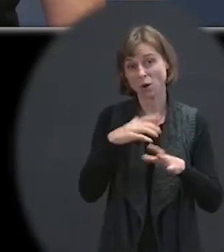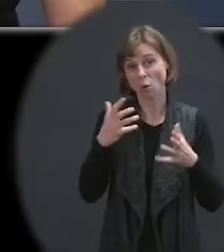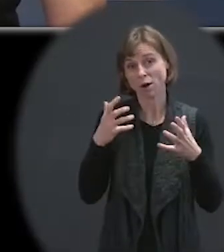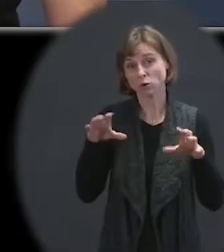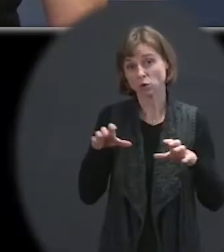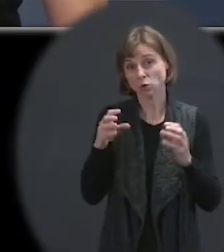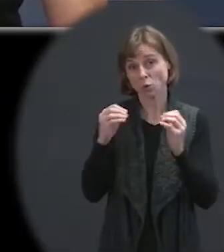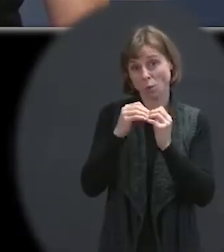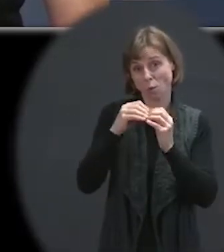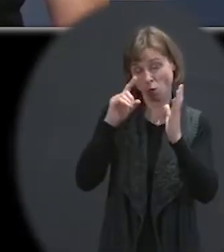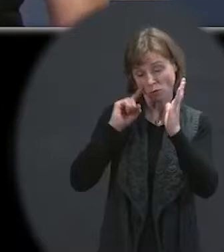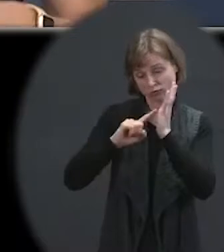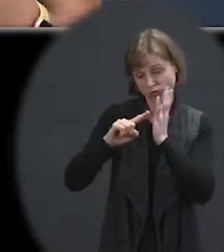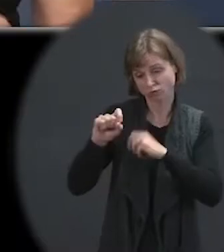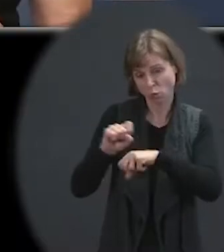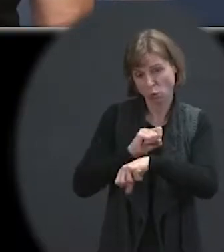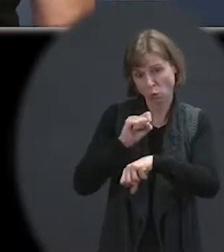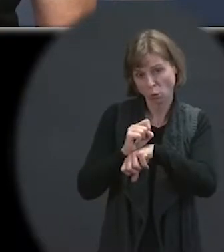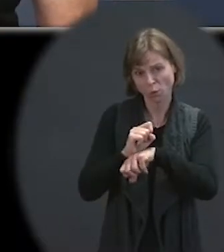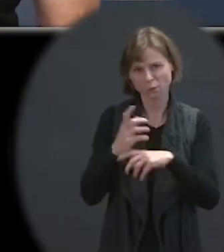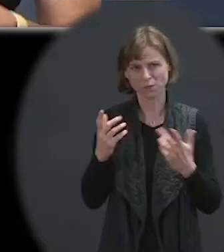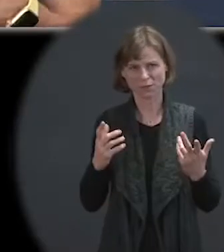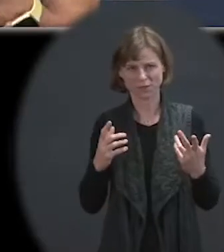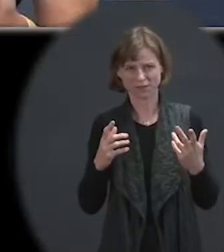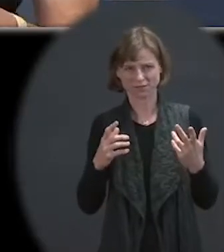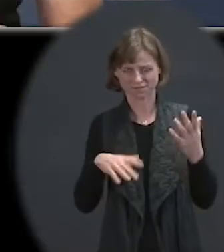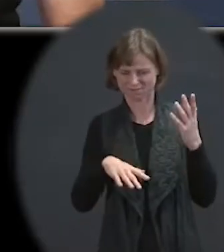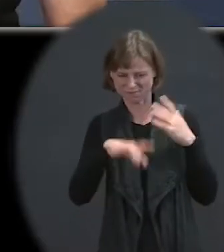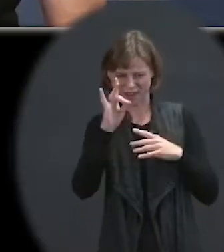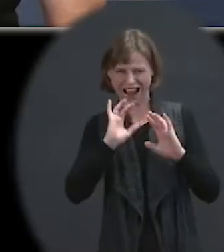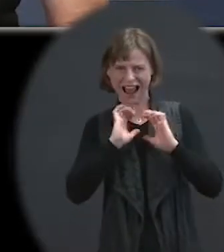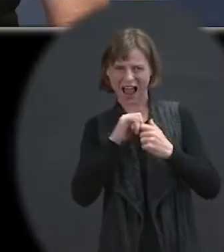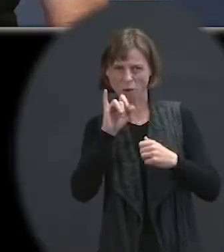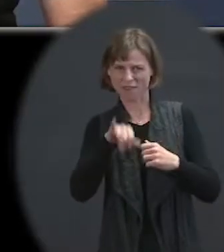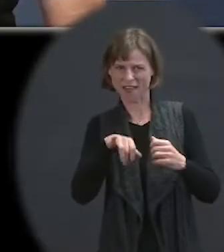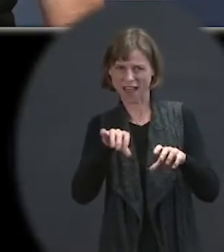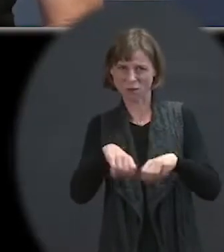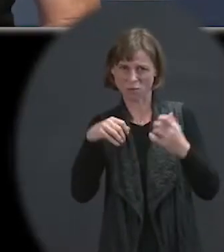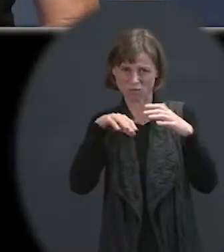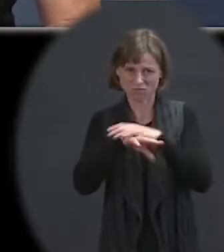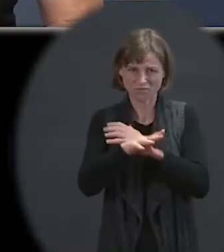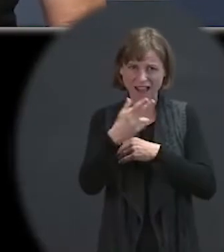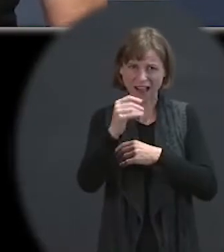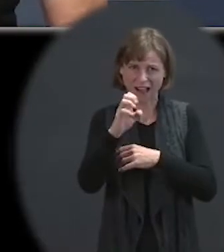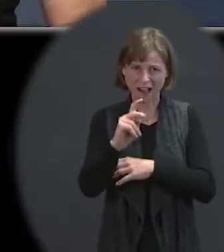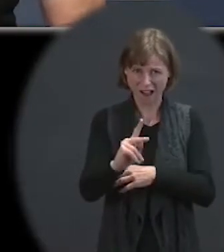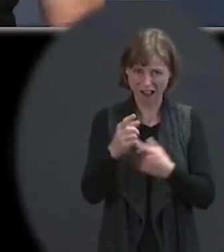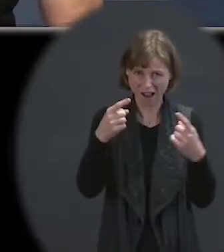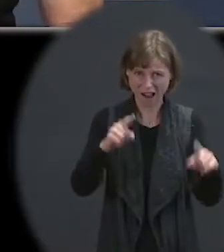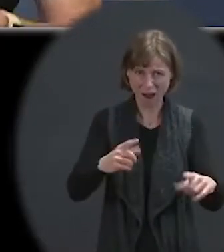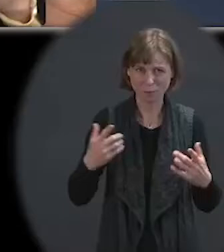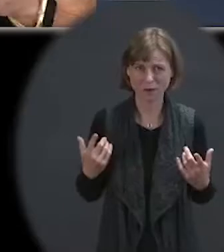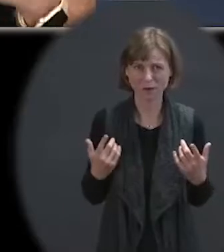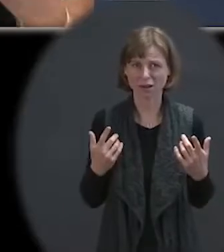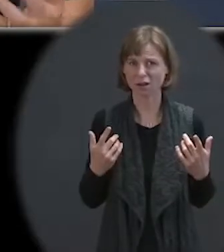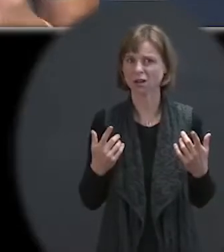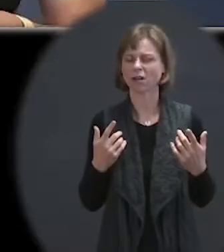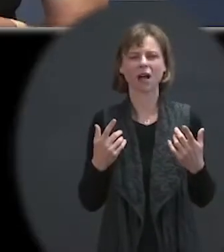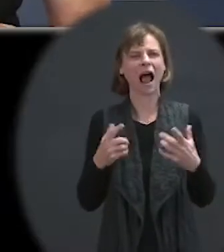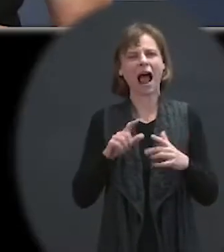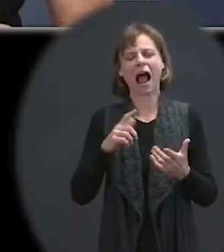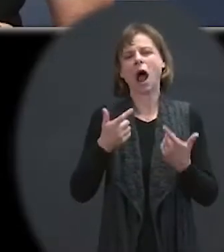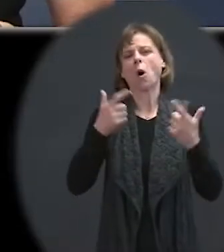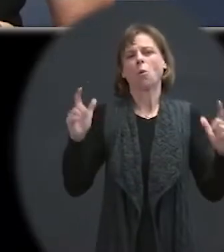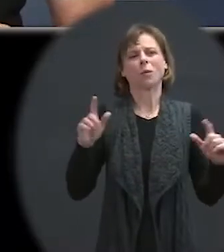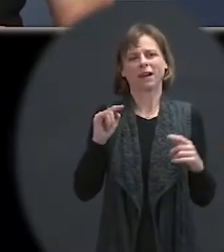administration made about precisely how the hack occurred, what the extent of the damage is, and what the scope and scale of the intrusion is. And we're still in the process